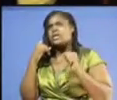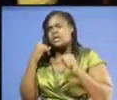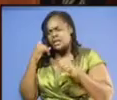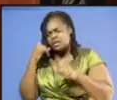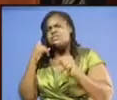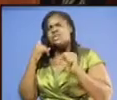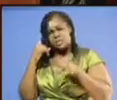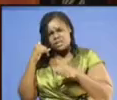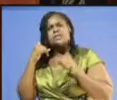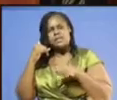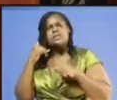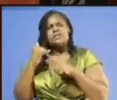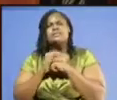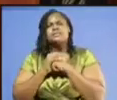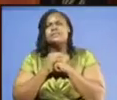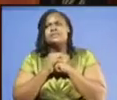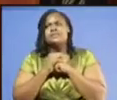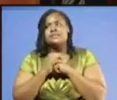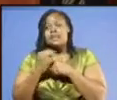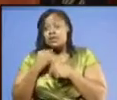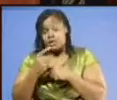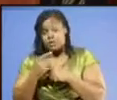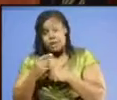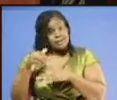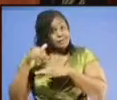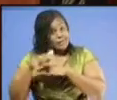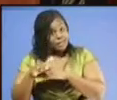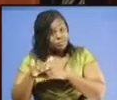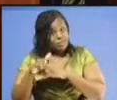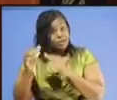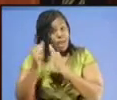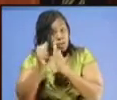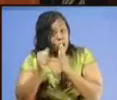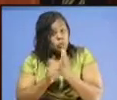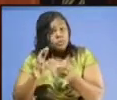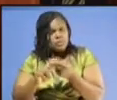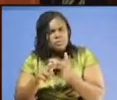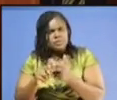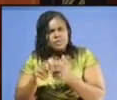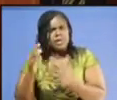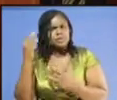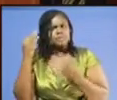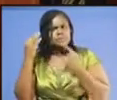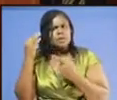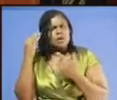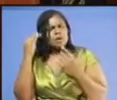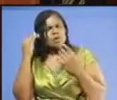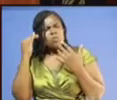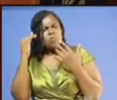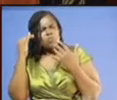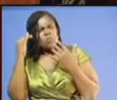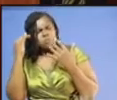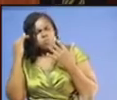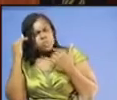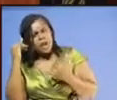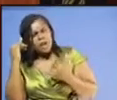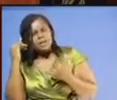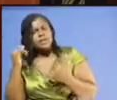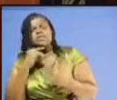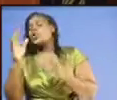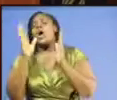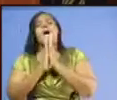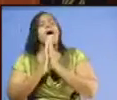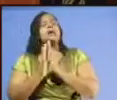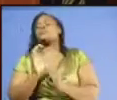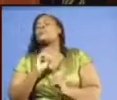"Yes." She said, "Can you give me the account?" I said, "Why?" She said, "Don't ask me any